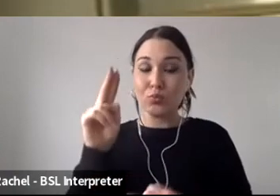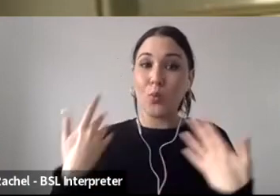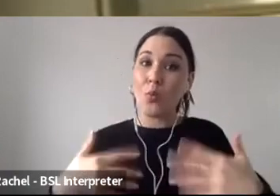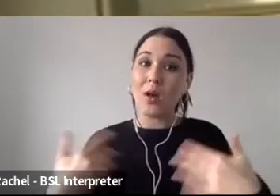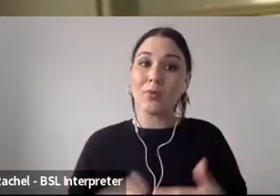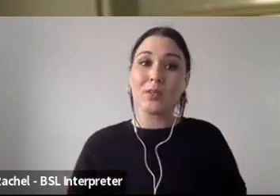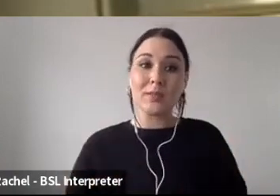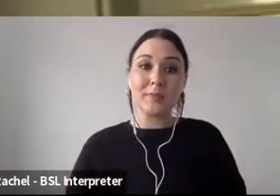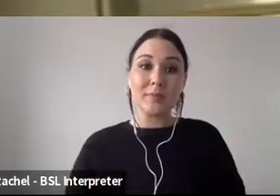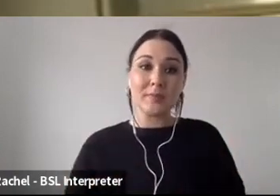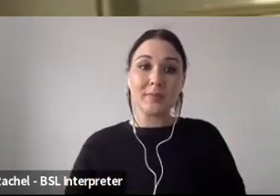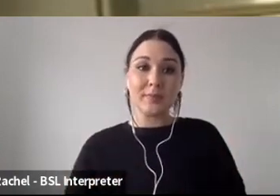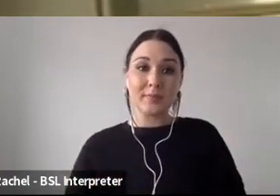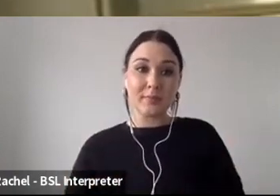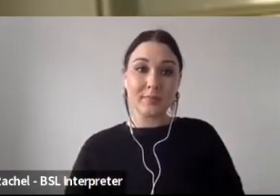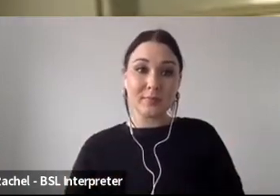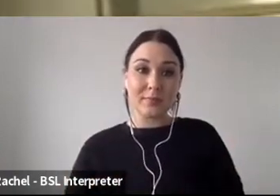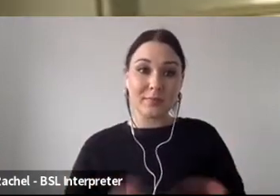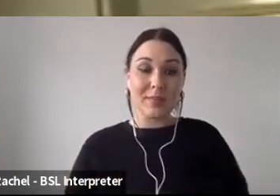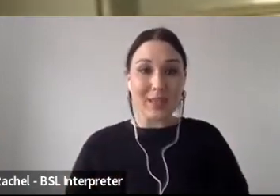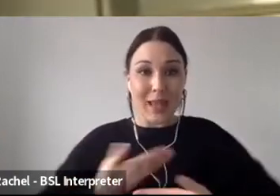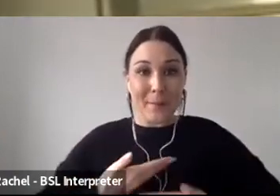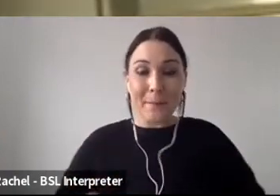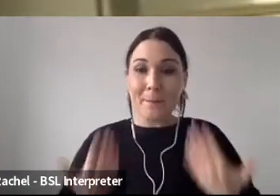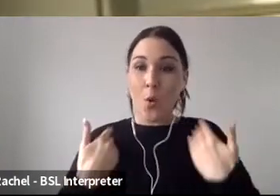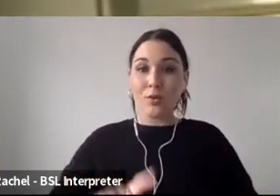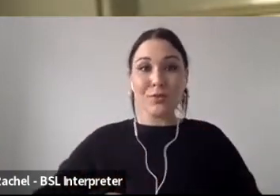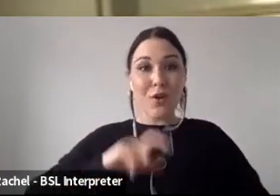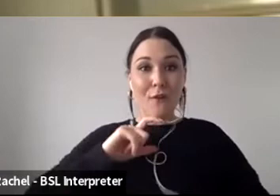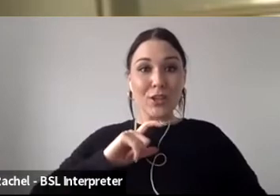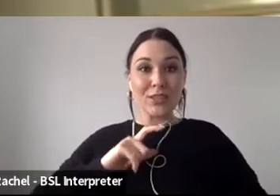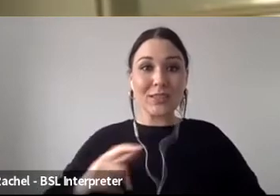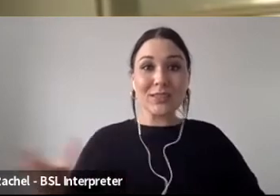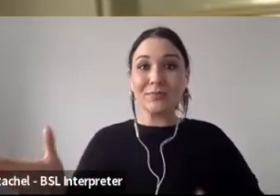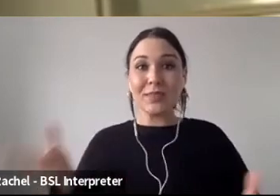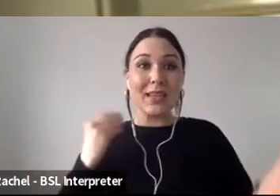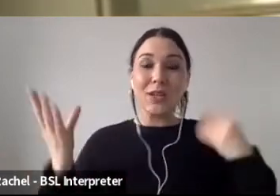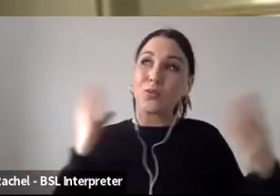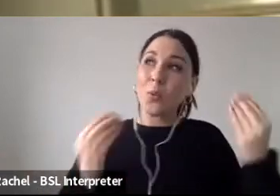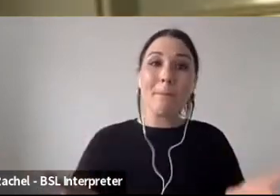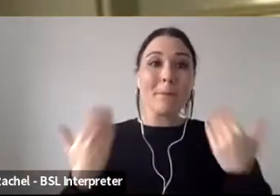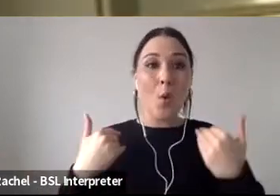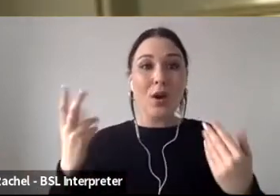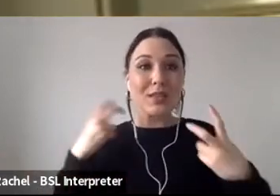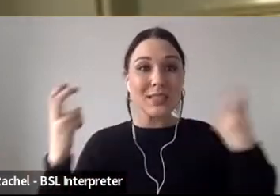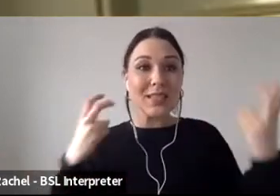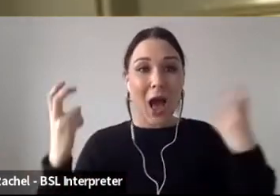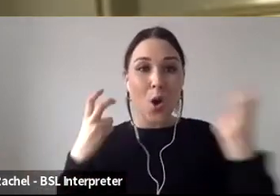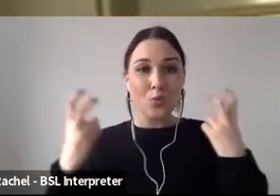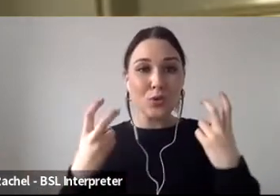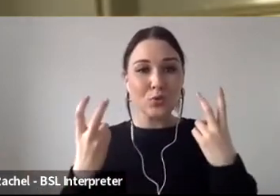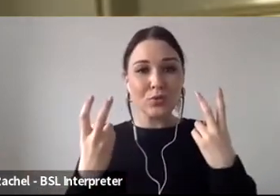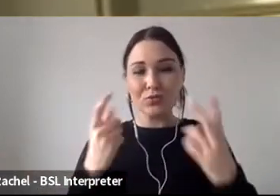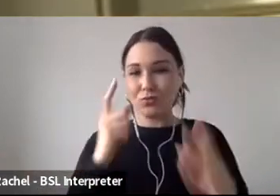So it gives me more confidence, and I'm able to hear more sound. The first one was really unusual was